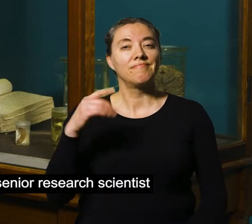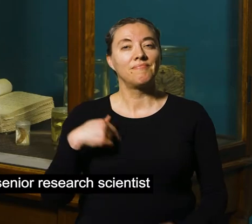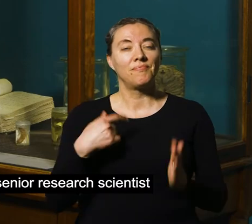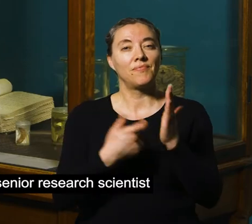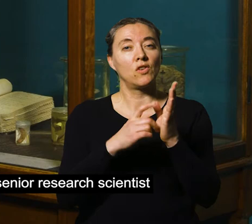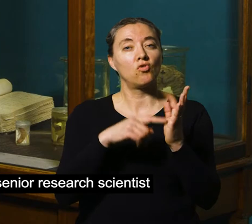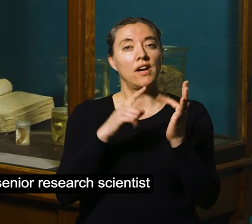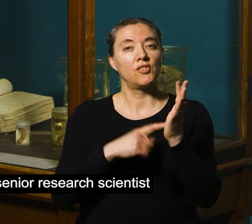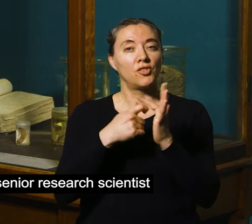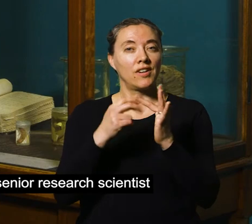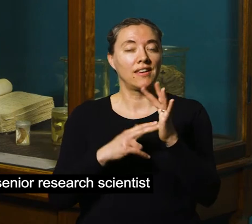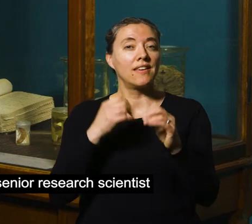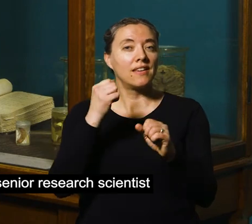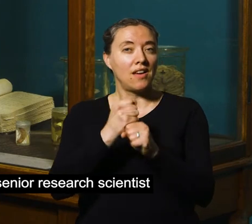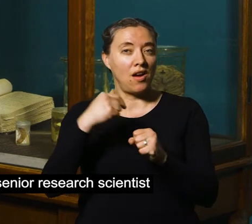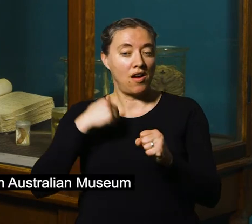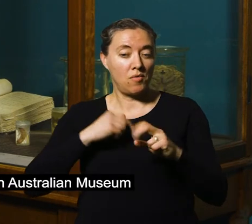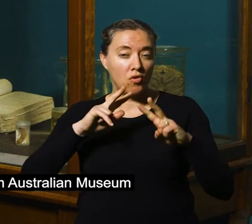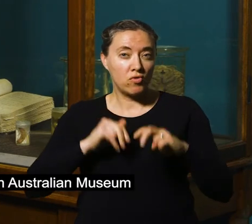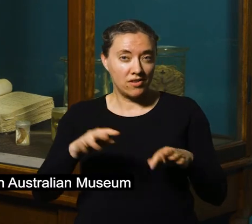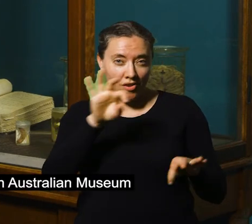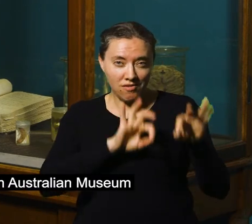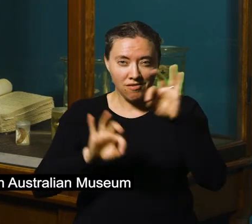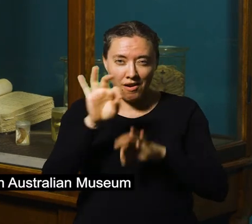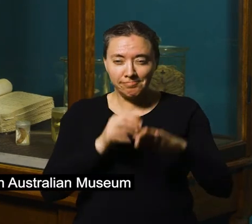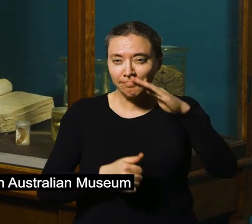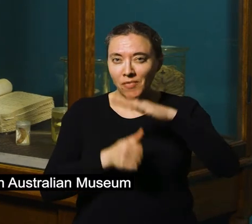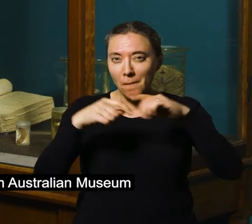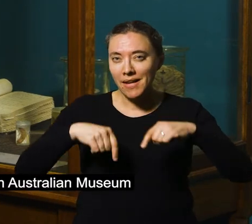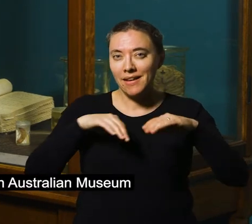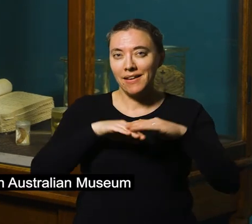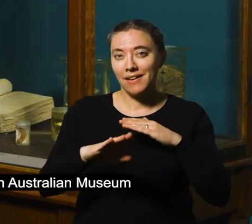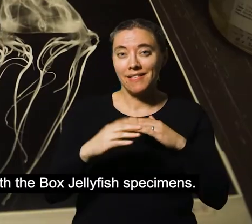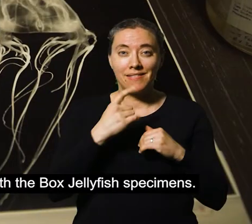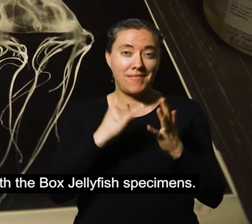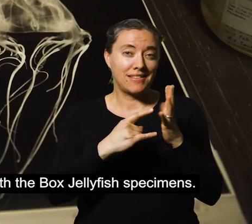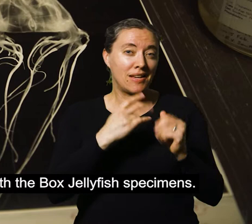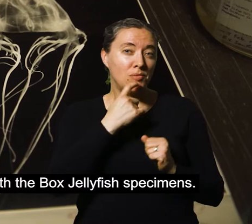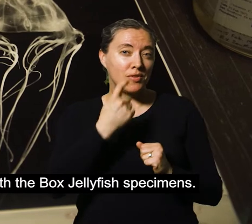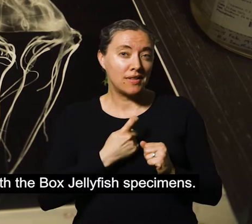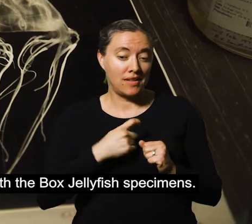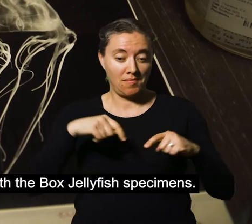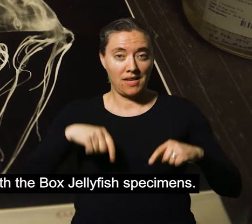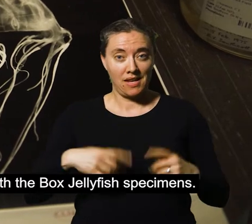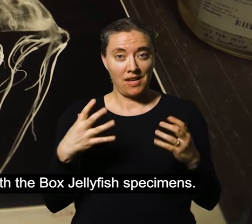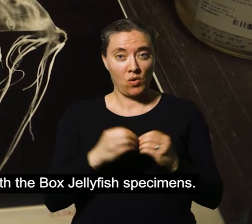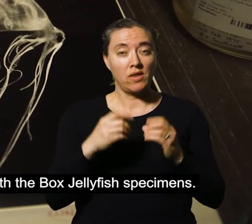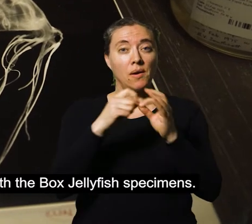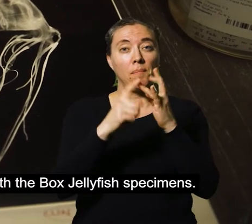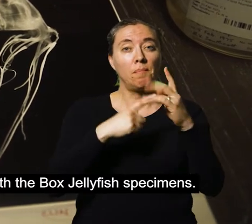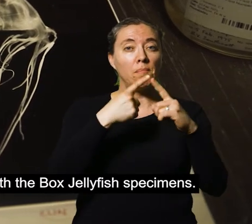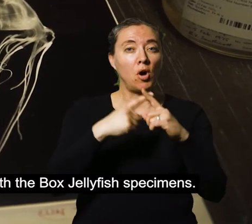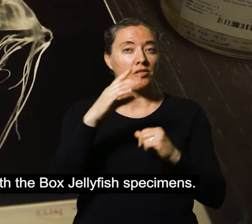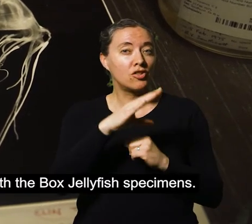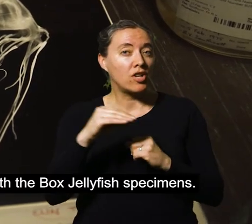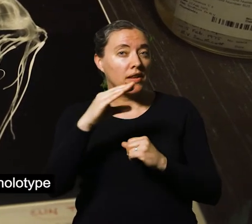My name's Rachael King, and I'm the Senior Research Scientist of Marine Invertebrates at the South Australian Museum. And today we're in the Wonders Exhibition with the box